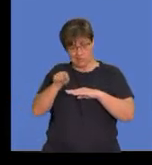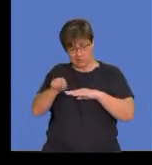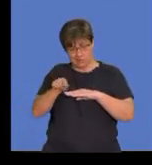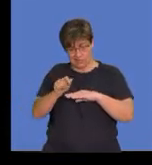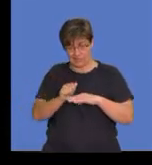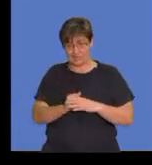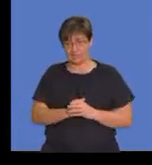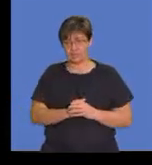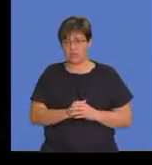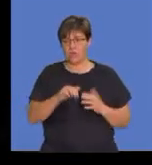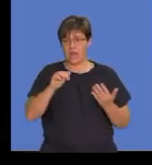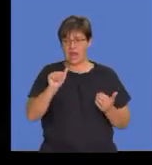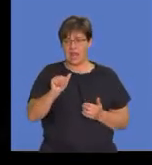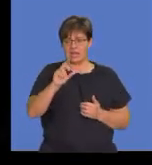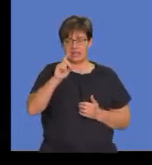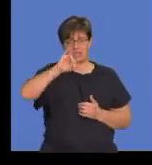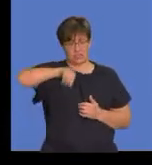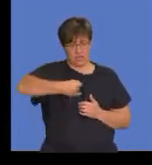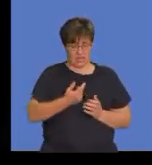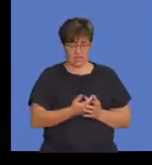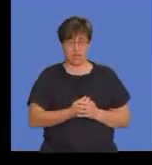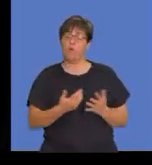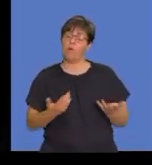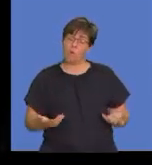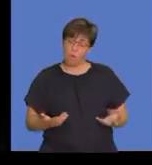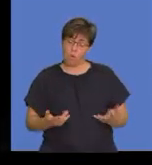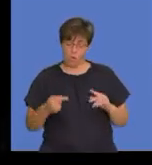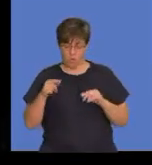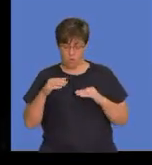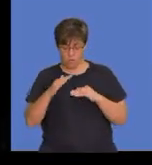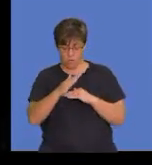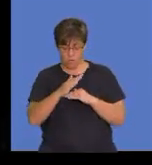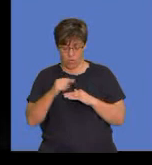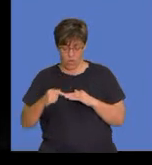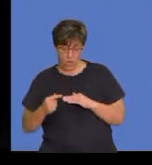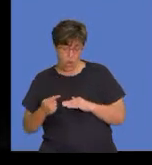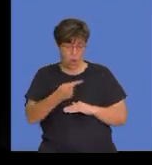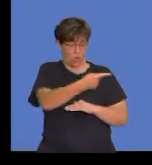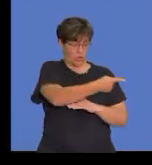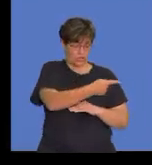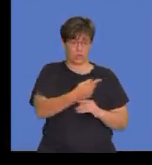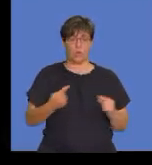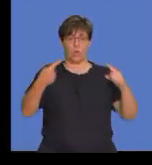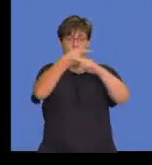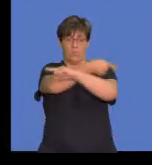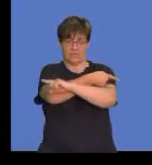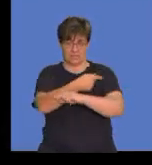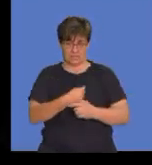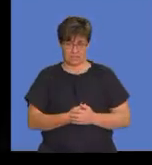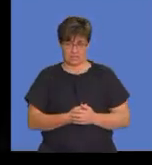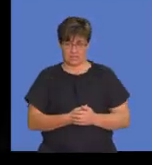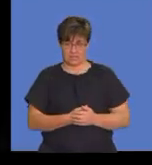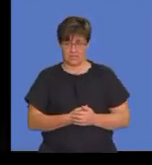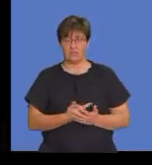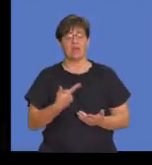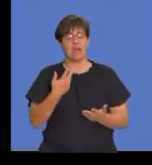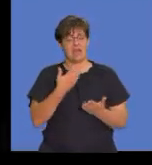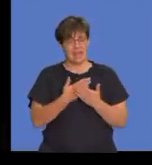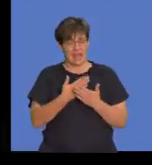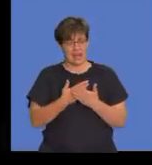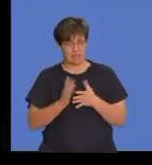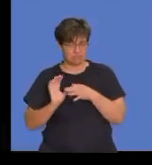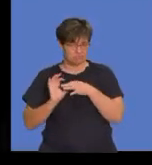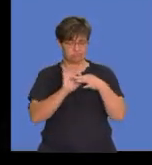use ADJ. If it's directly across, it's the opposite. So I can only name it with